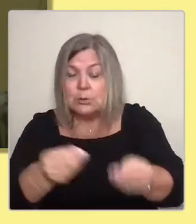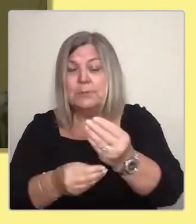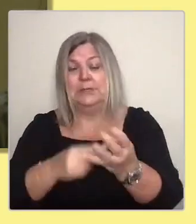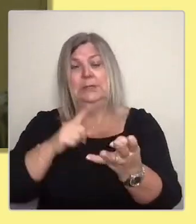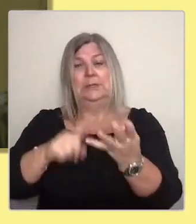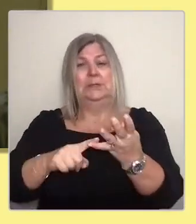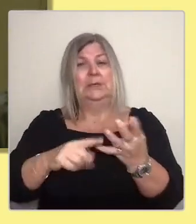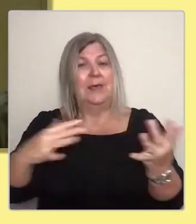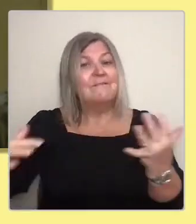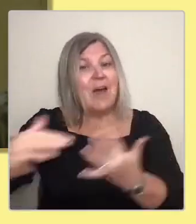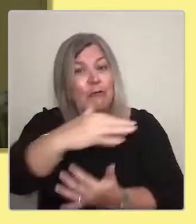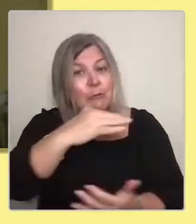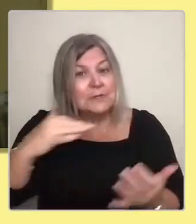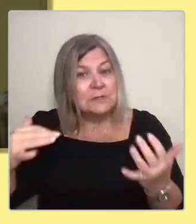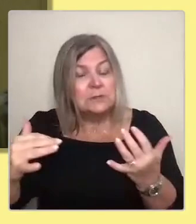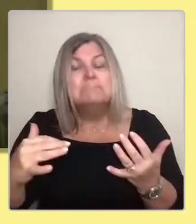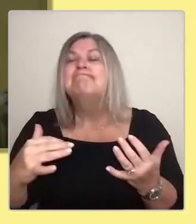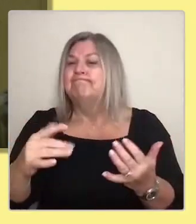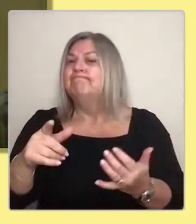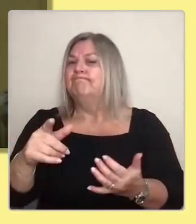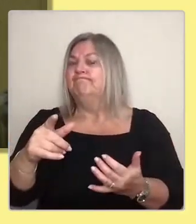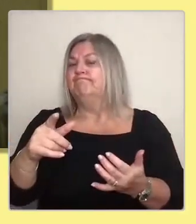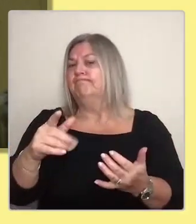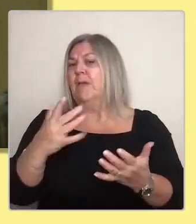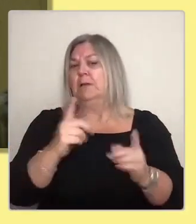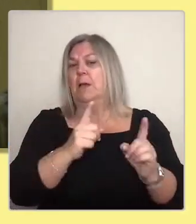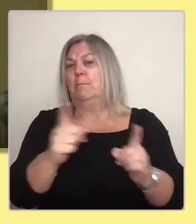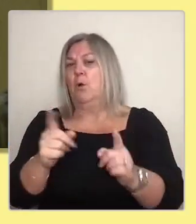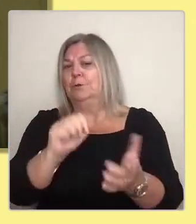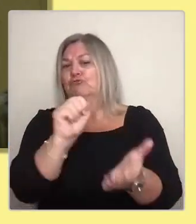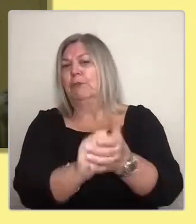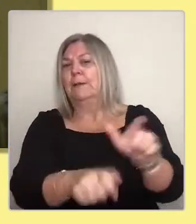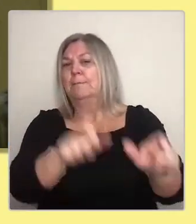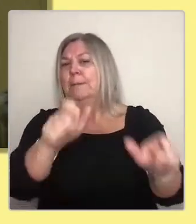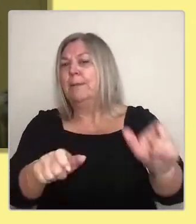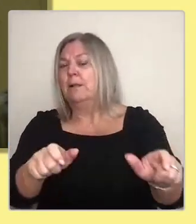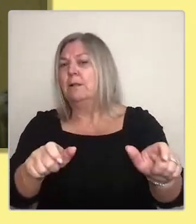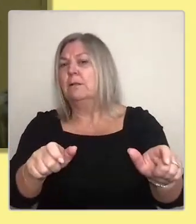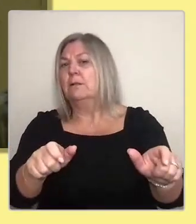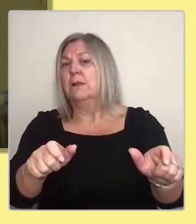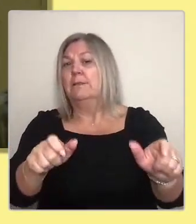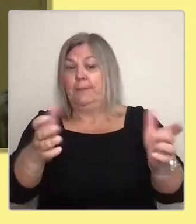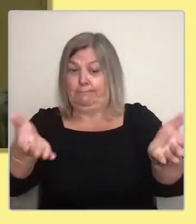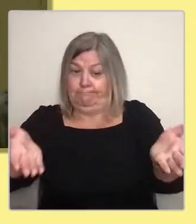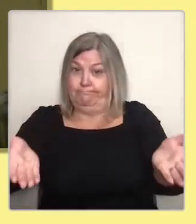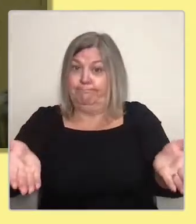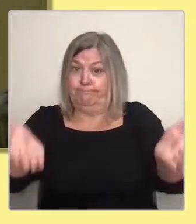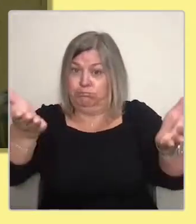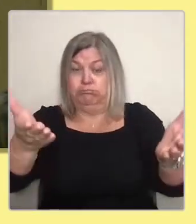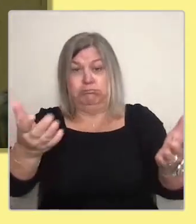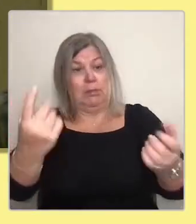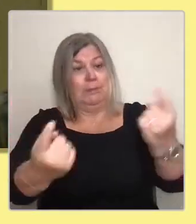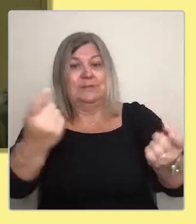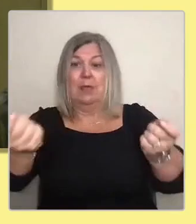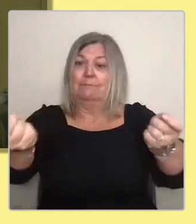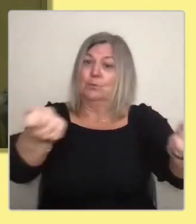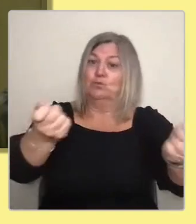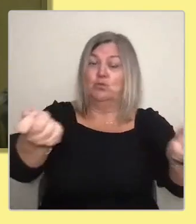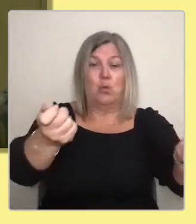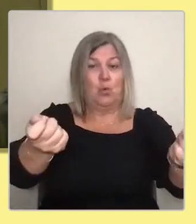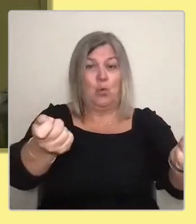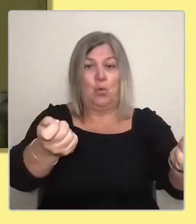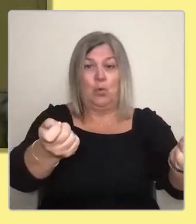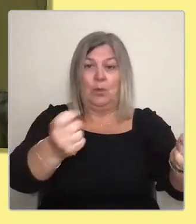into the right roles, and then giving them the freedom to go off and run their departments as they see fit,